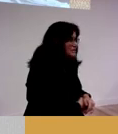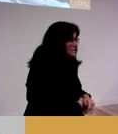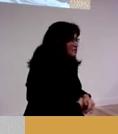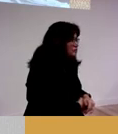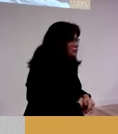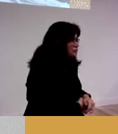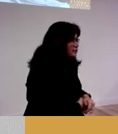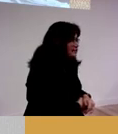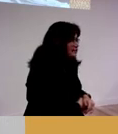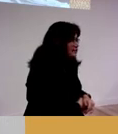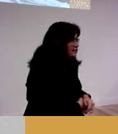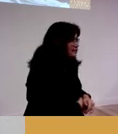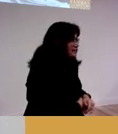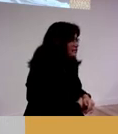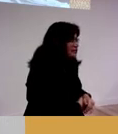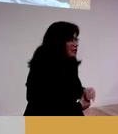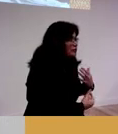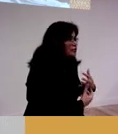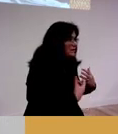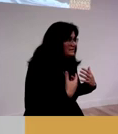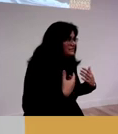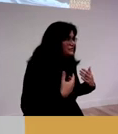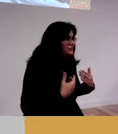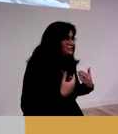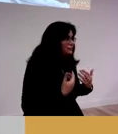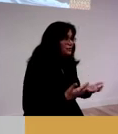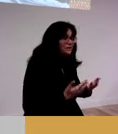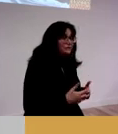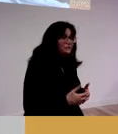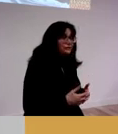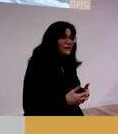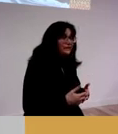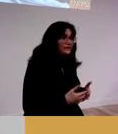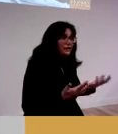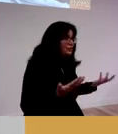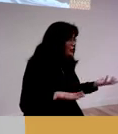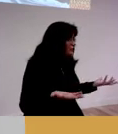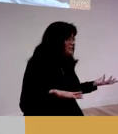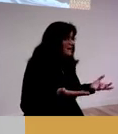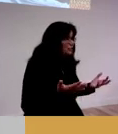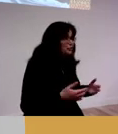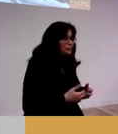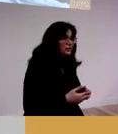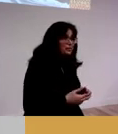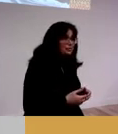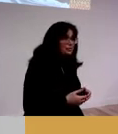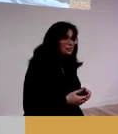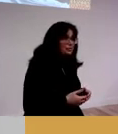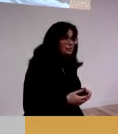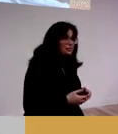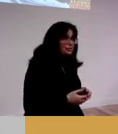from that particular story, yeah, you know, I've always believed that there are non-Aboriginal